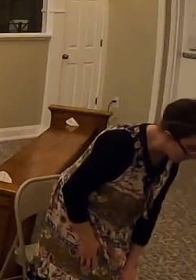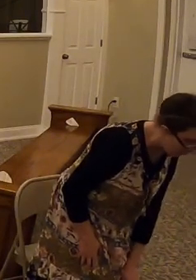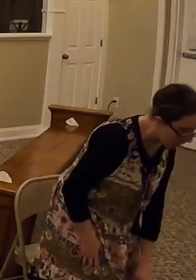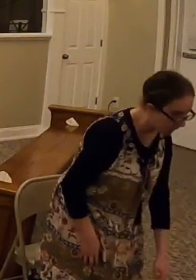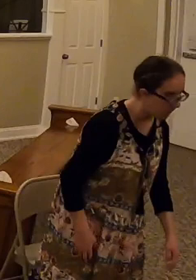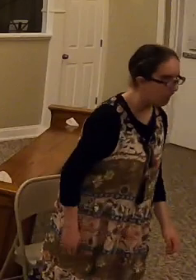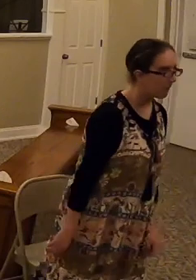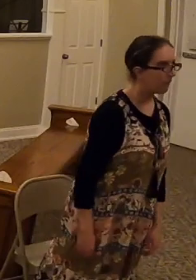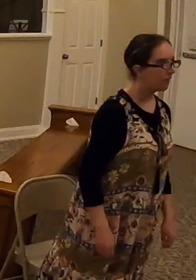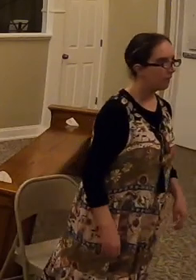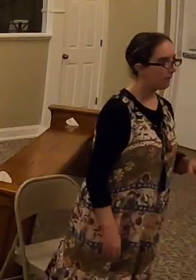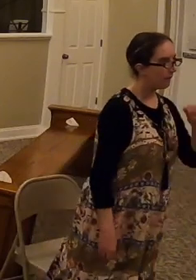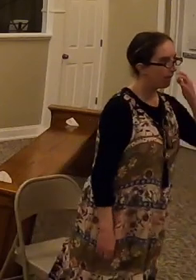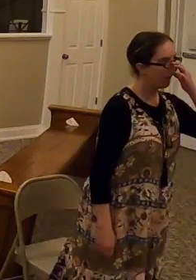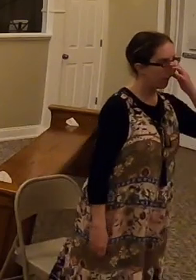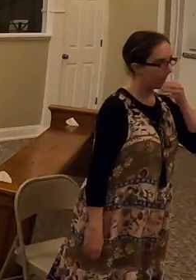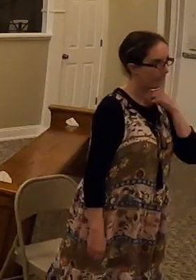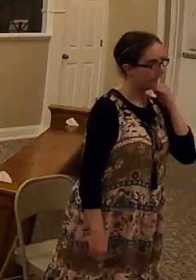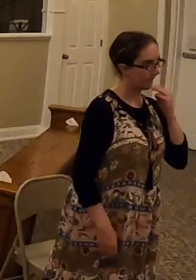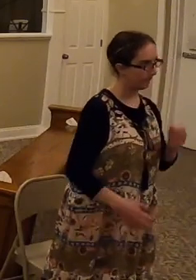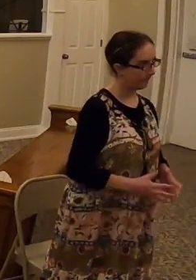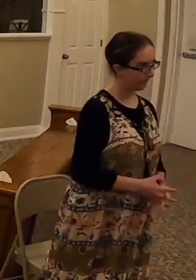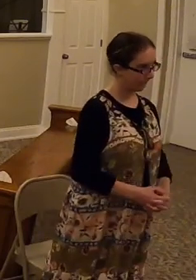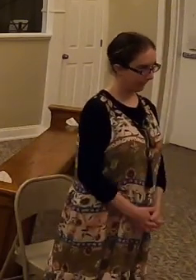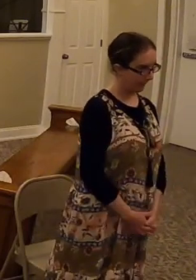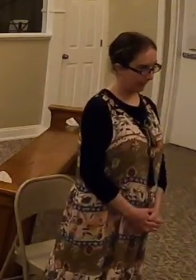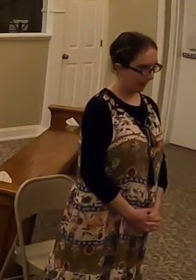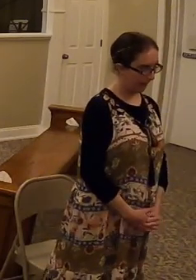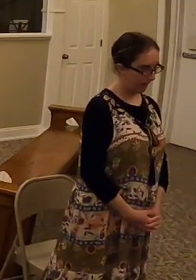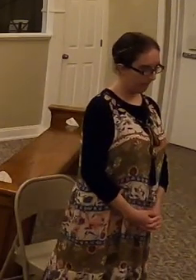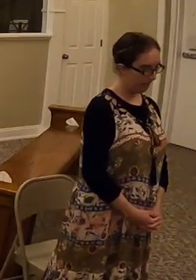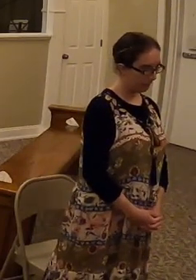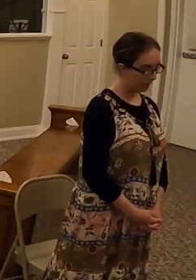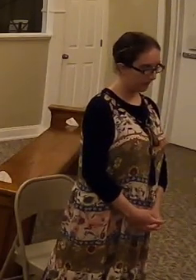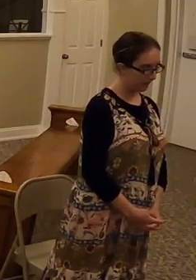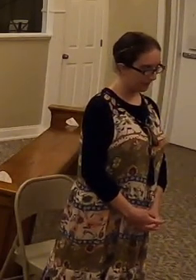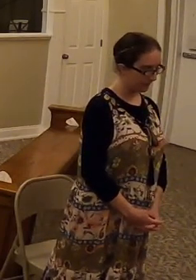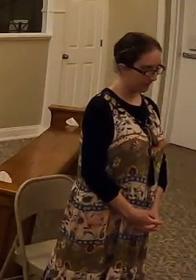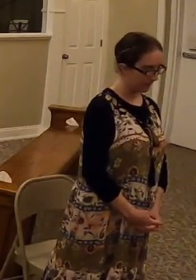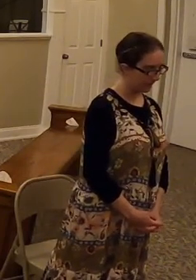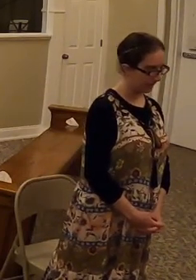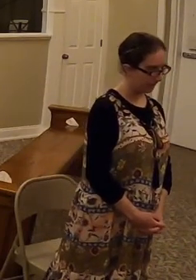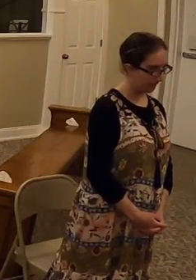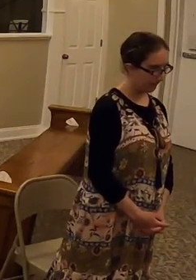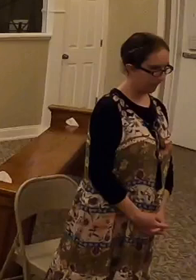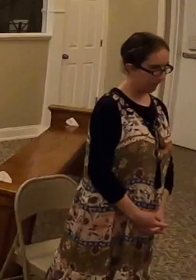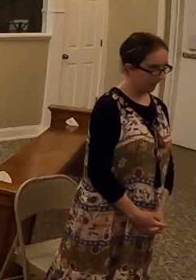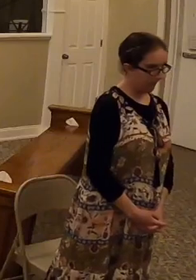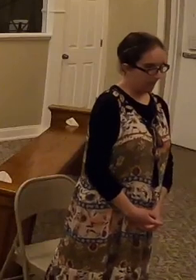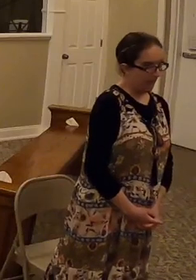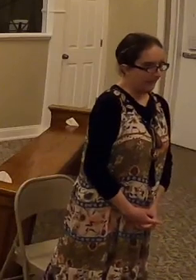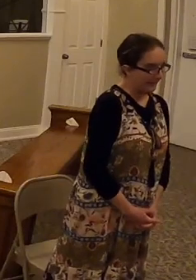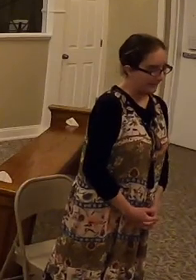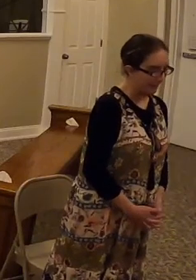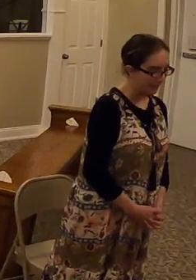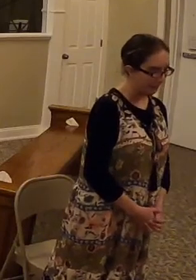his body and raise him up from that bed of affliction, Lord. God, bring him back home where he belongs,